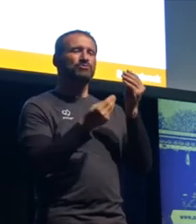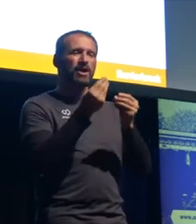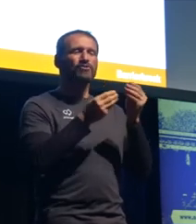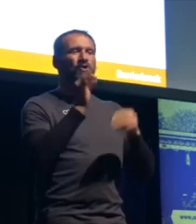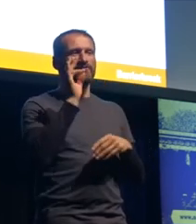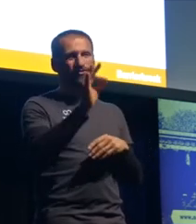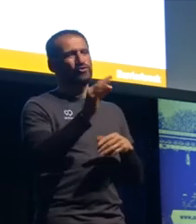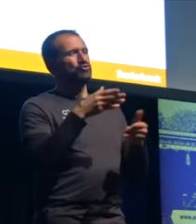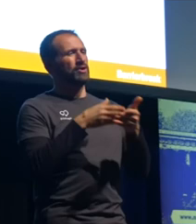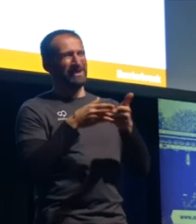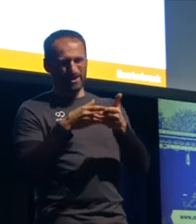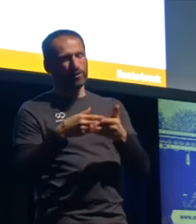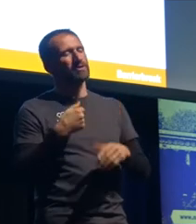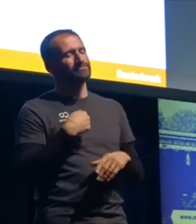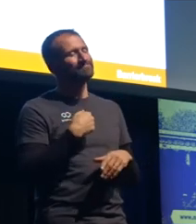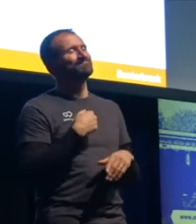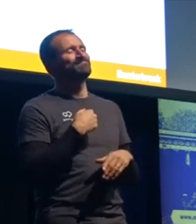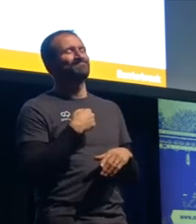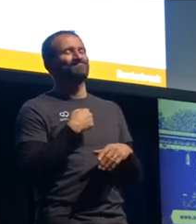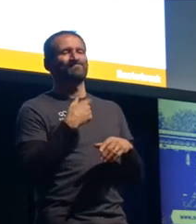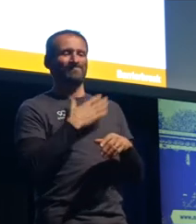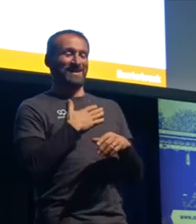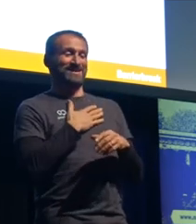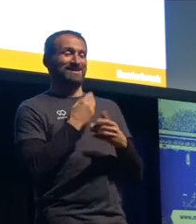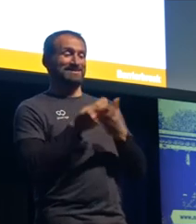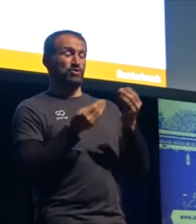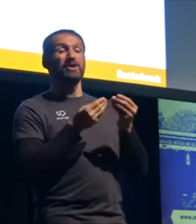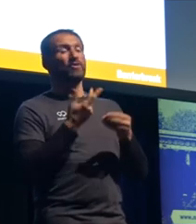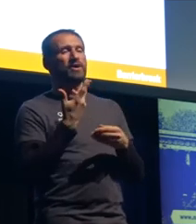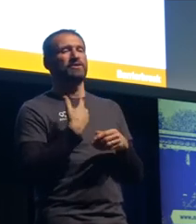my simulators is I ask them to actually do a task.